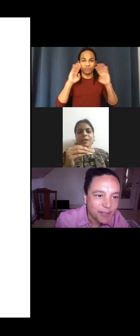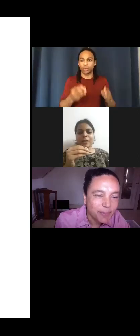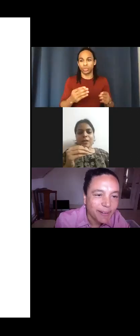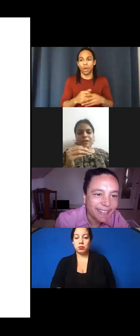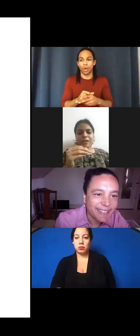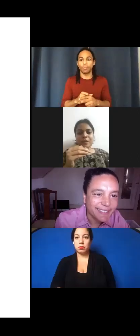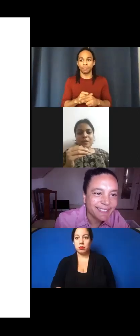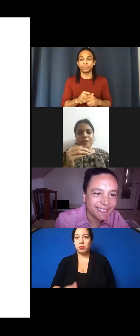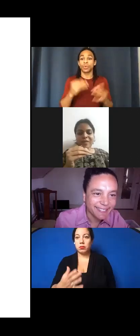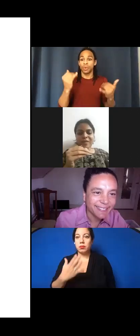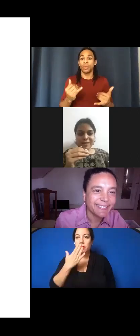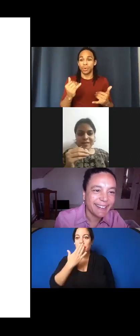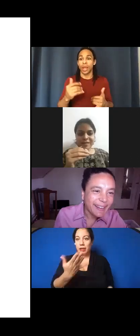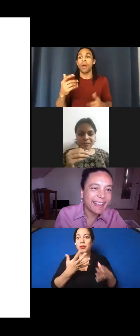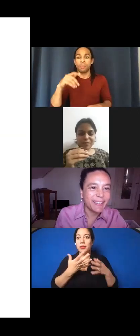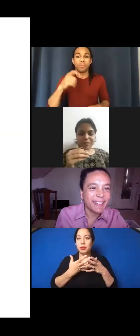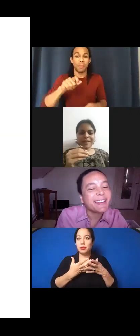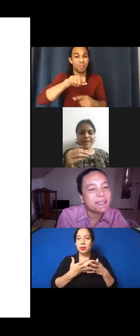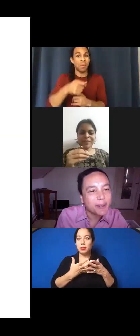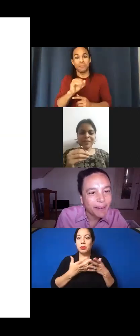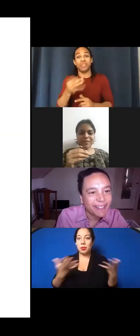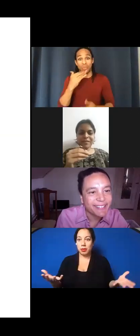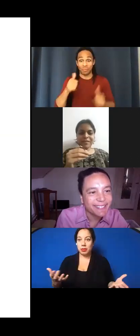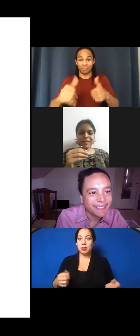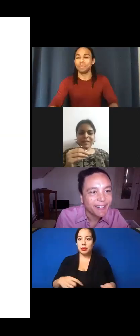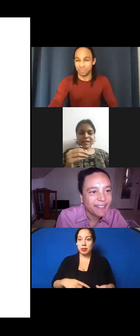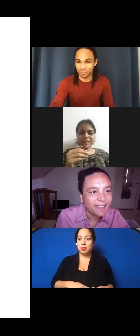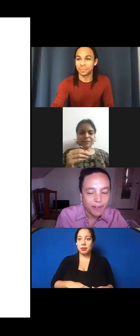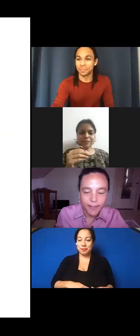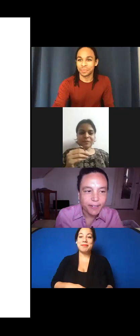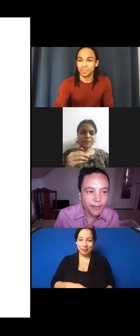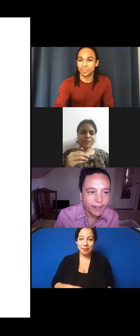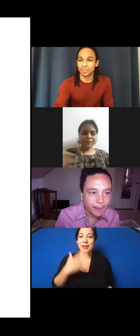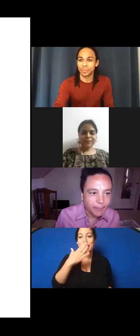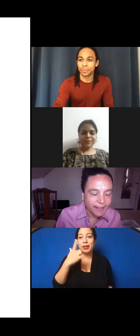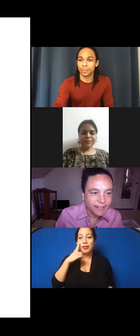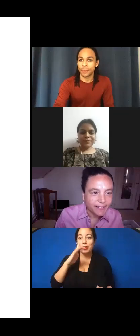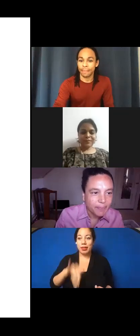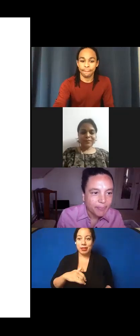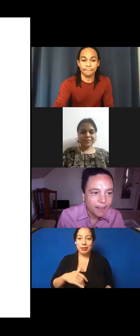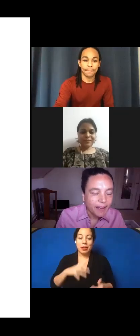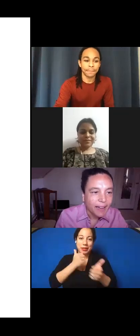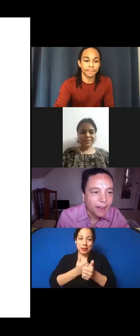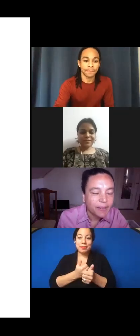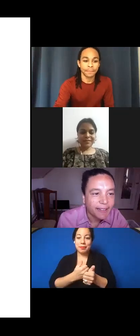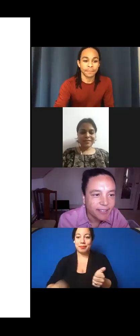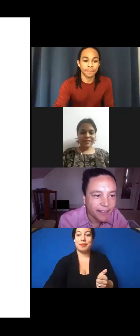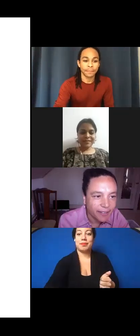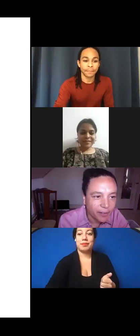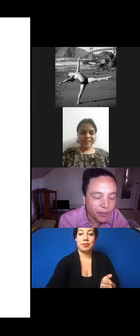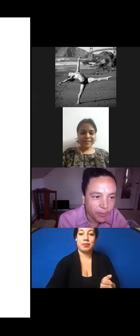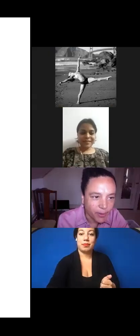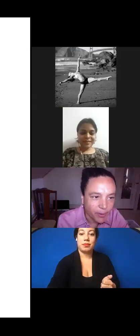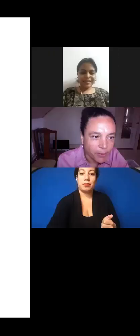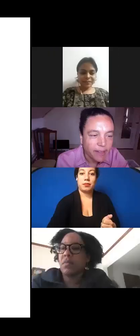also be looked into. Okay, thank you so much. Thank you for that terrific update. I would like to let